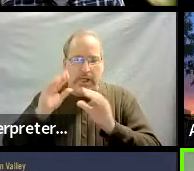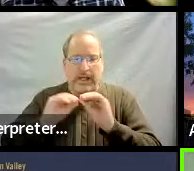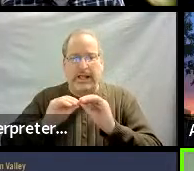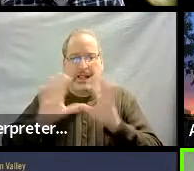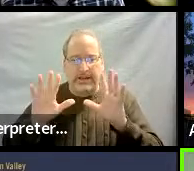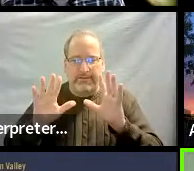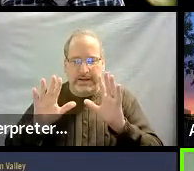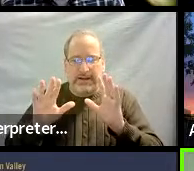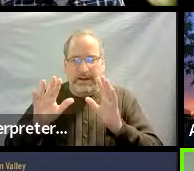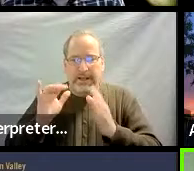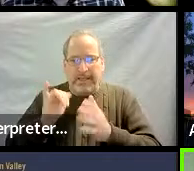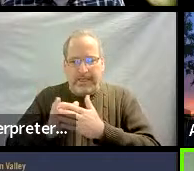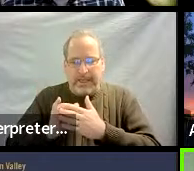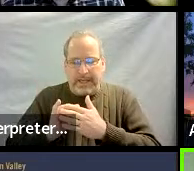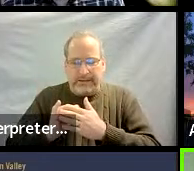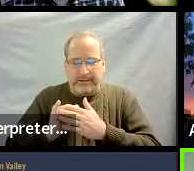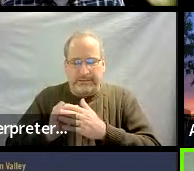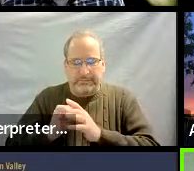health effects piece of Ned's question.